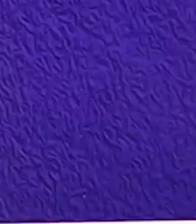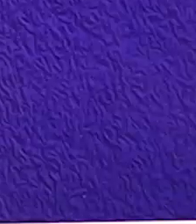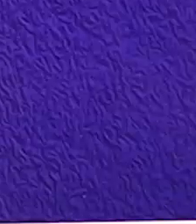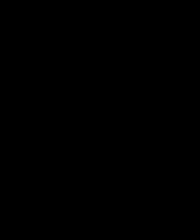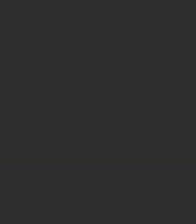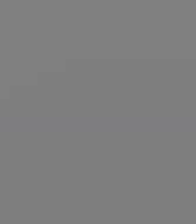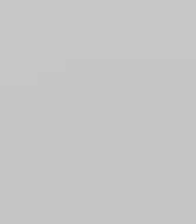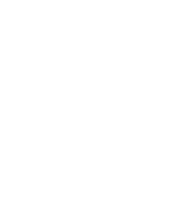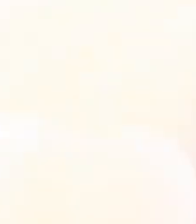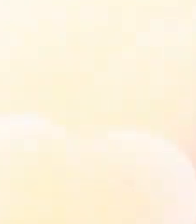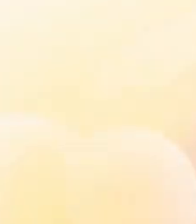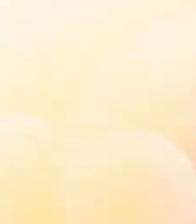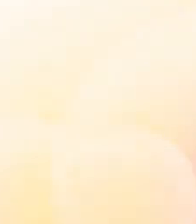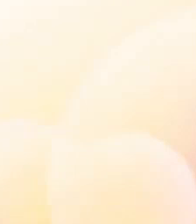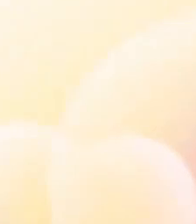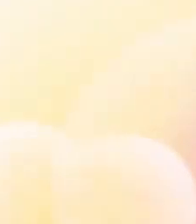sent.